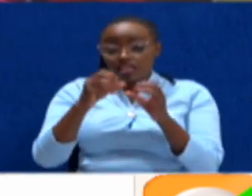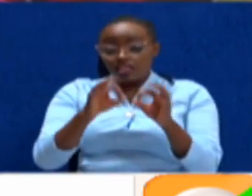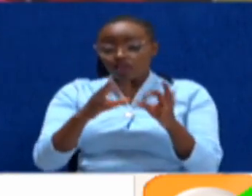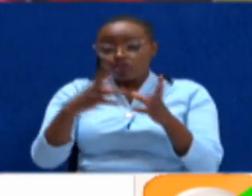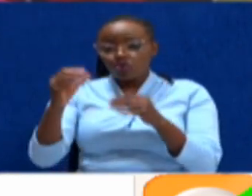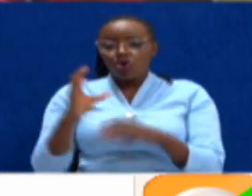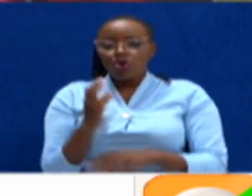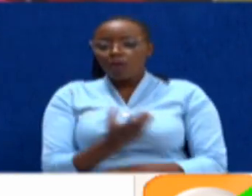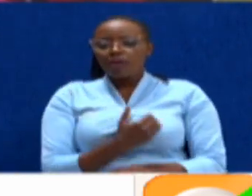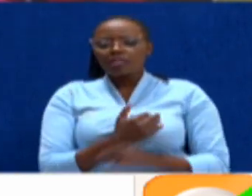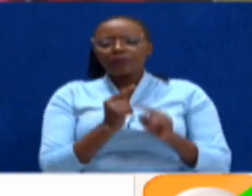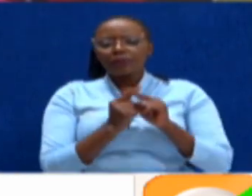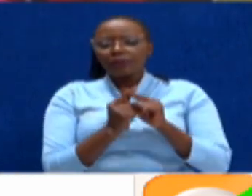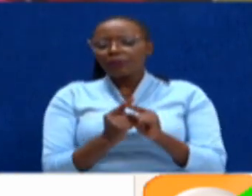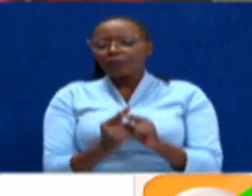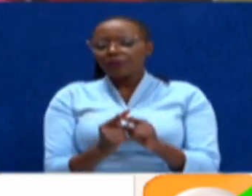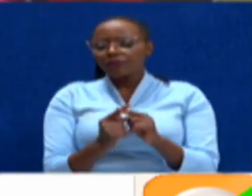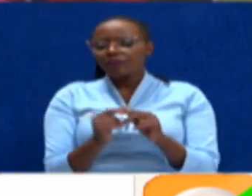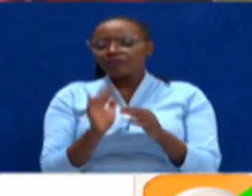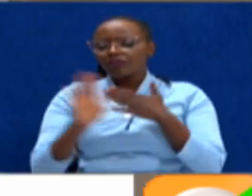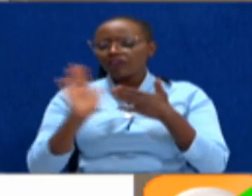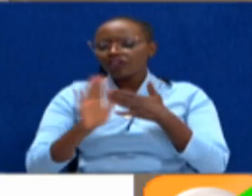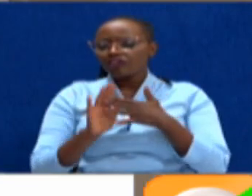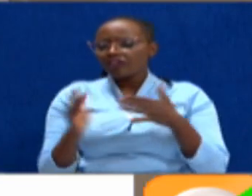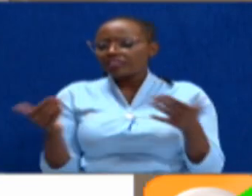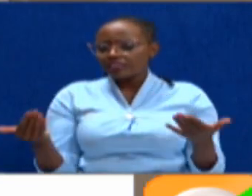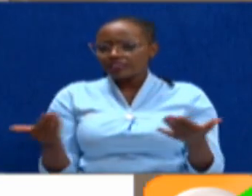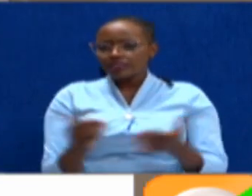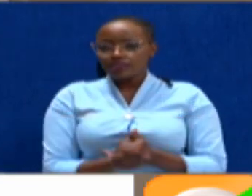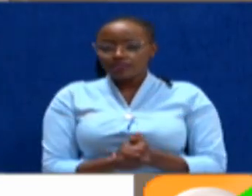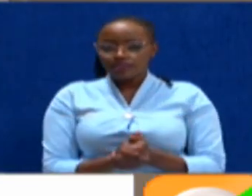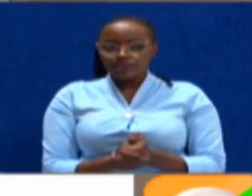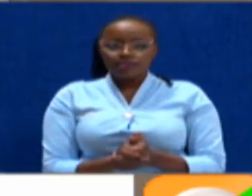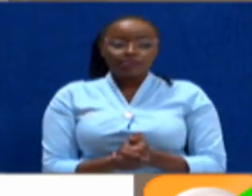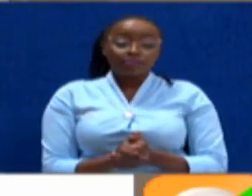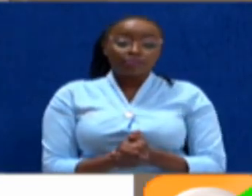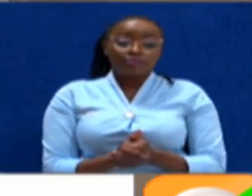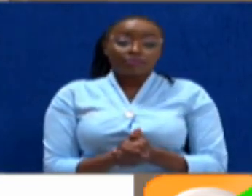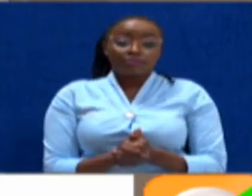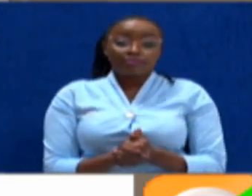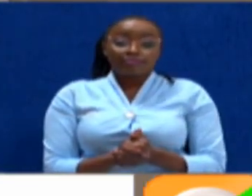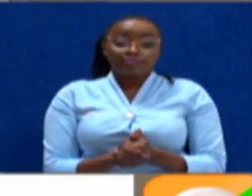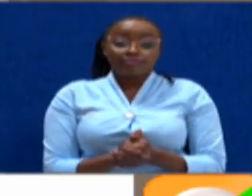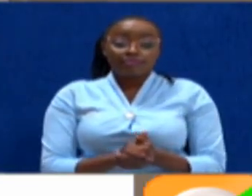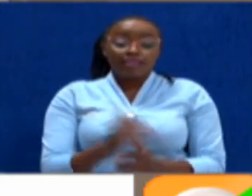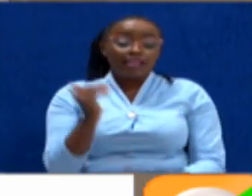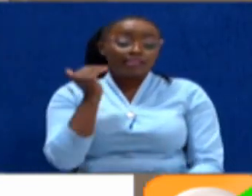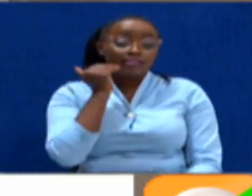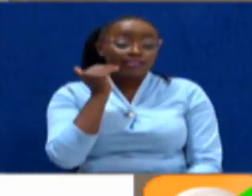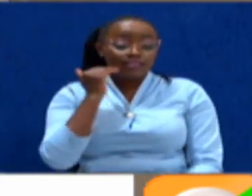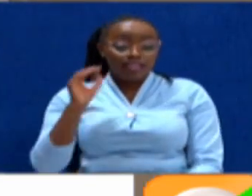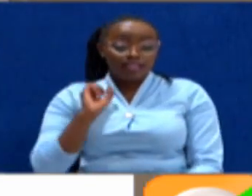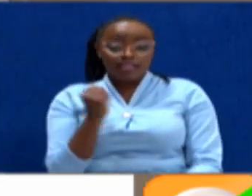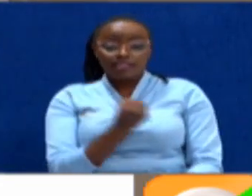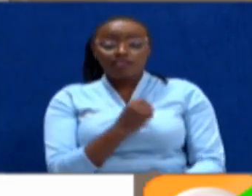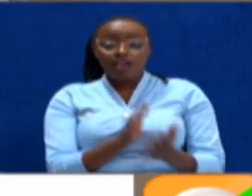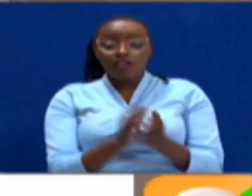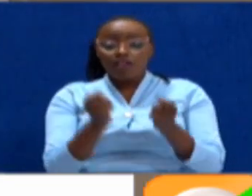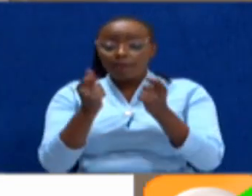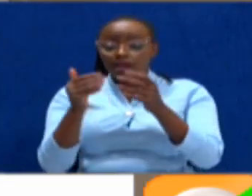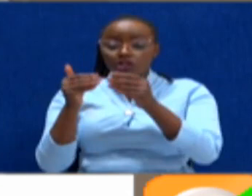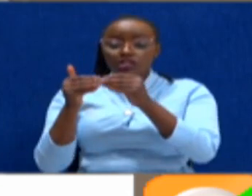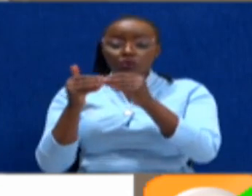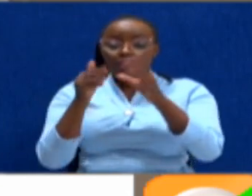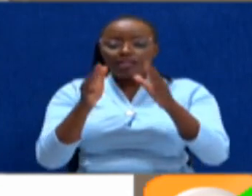dies faster, potentially. Absolutely. And what the CIA senator and minority leader in